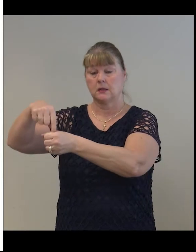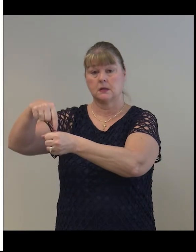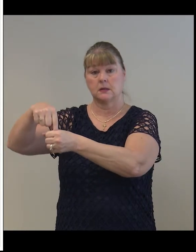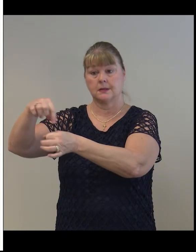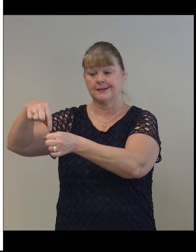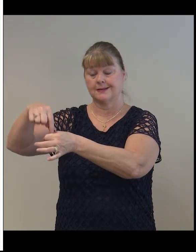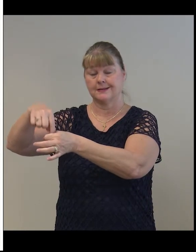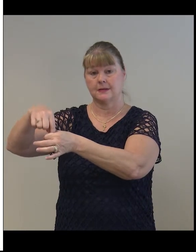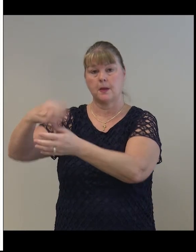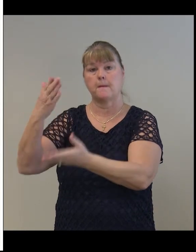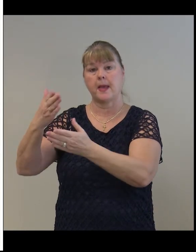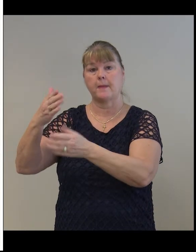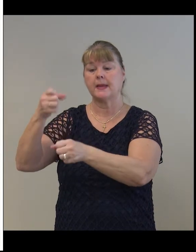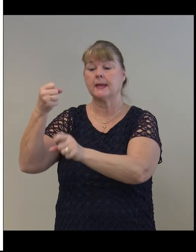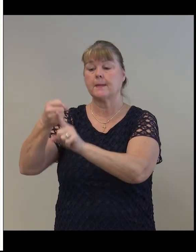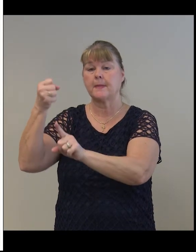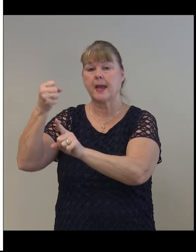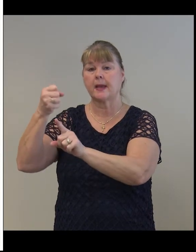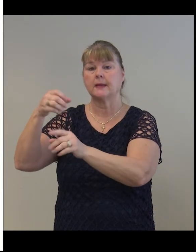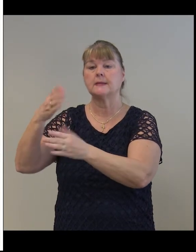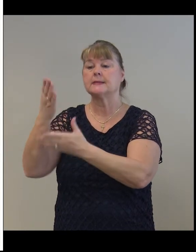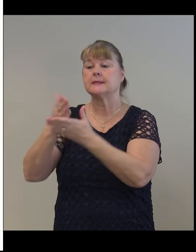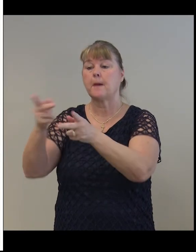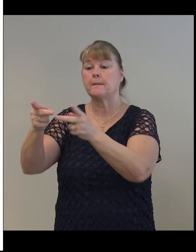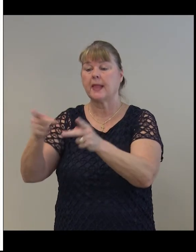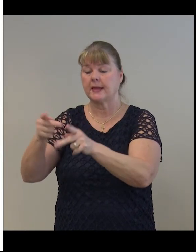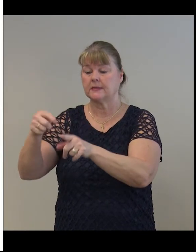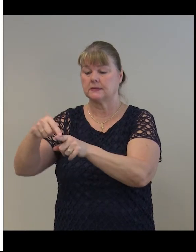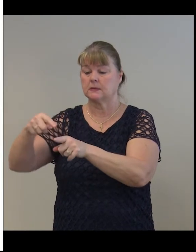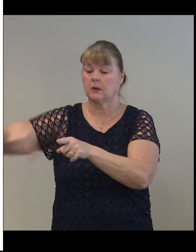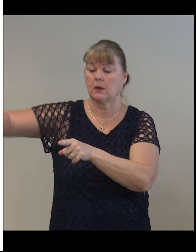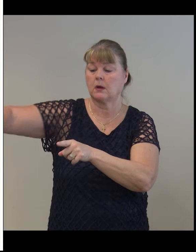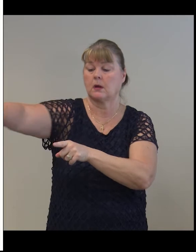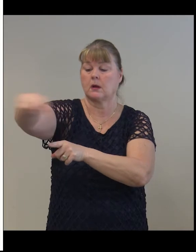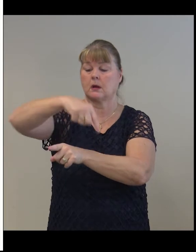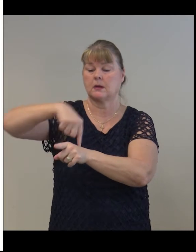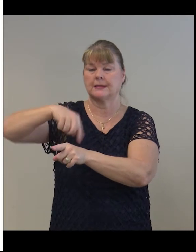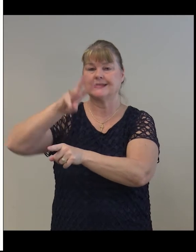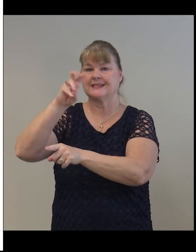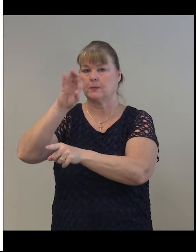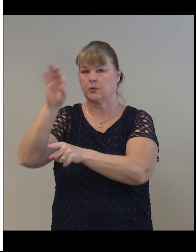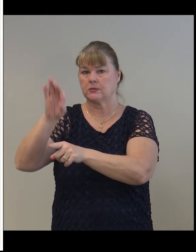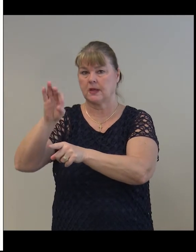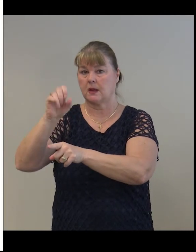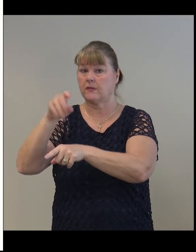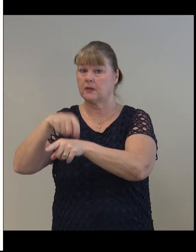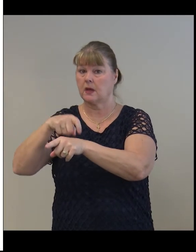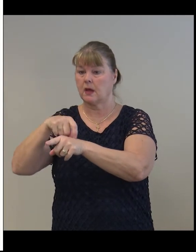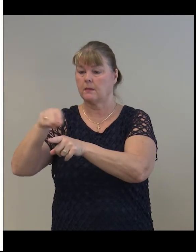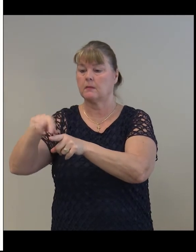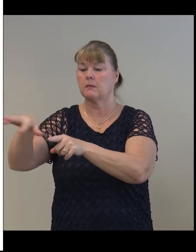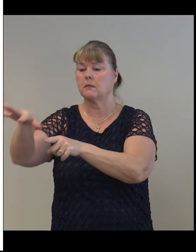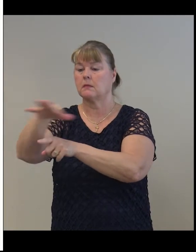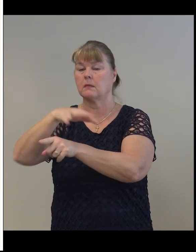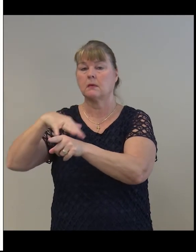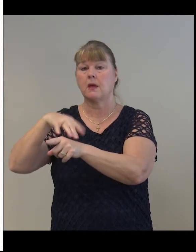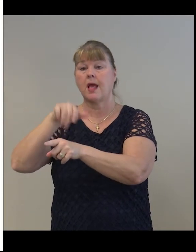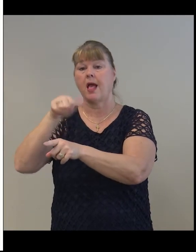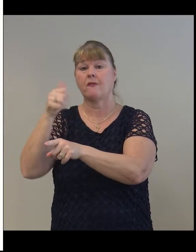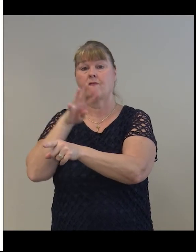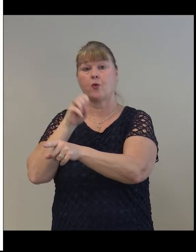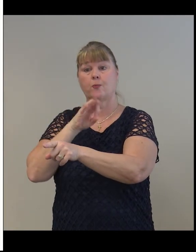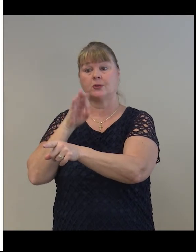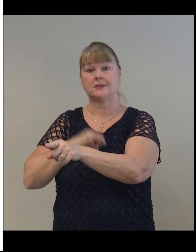storm might fall somewhere within that cone 60% of the time. So that's another 40% of the